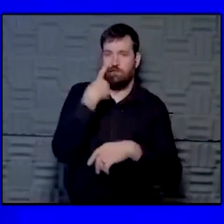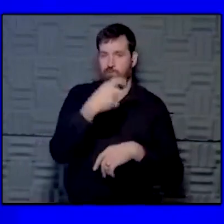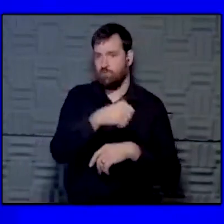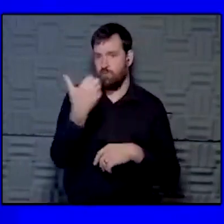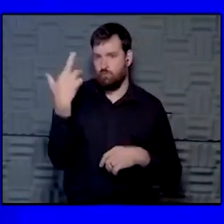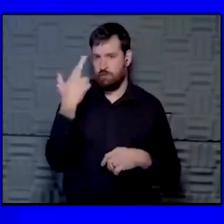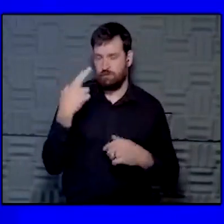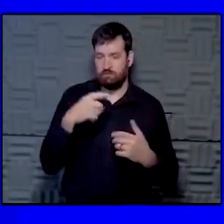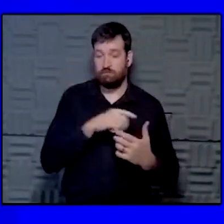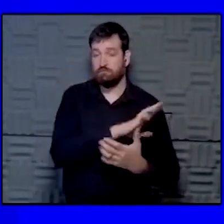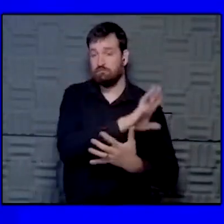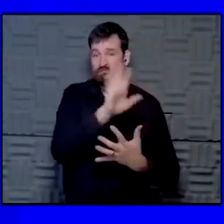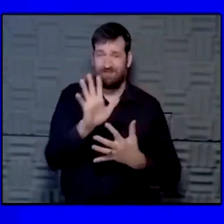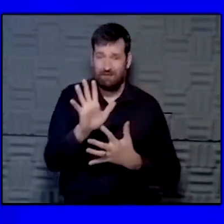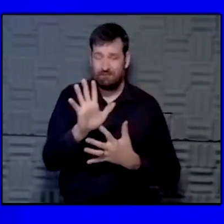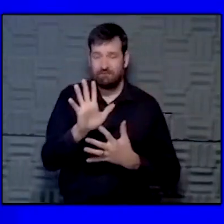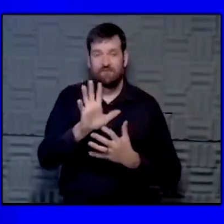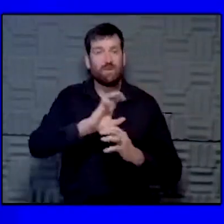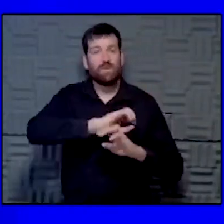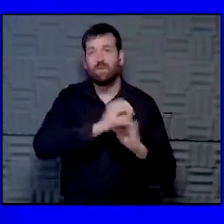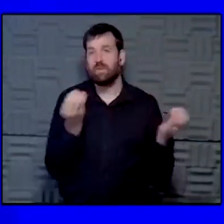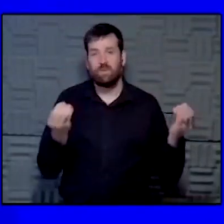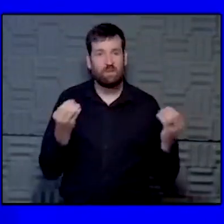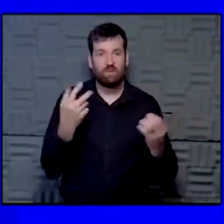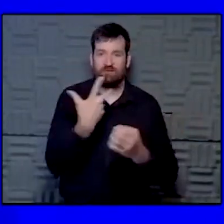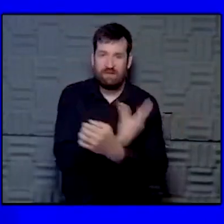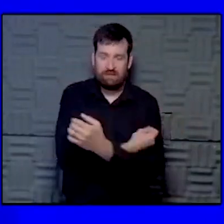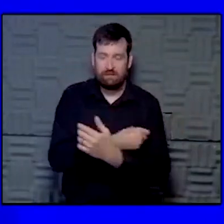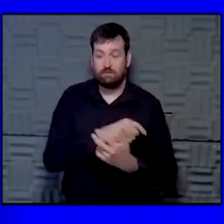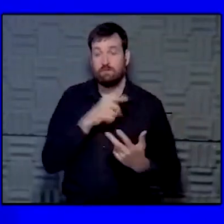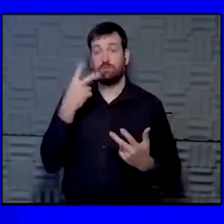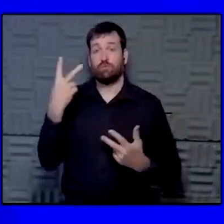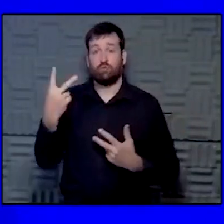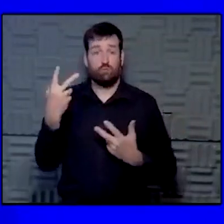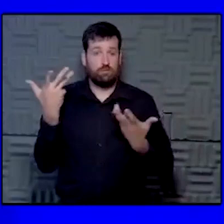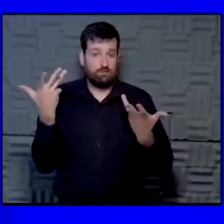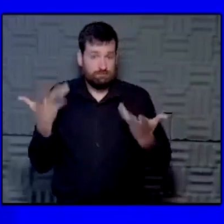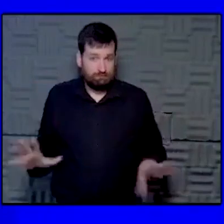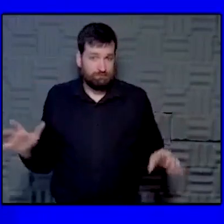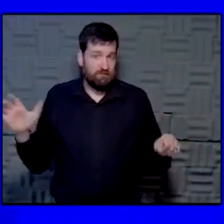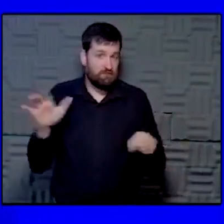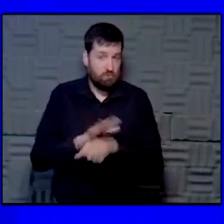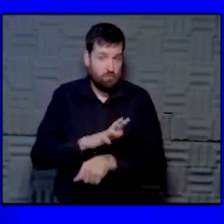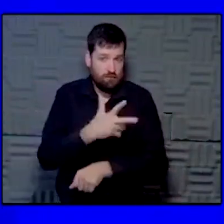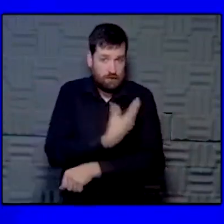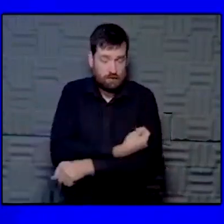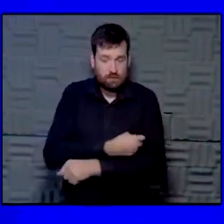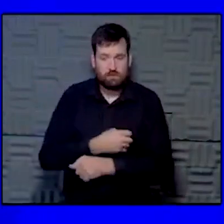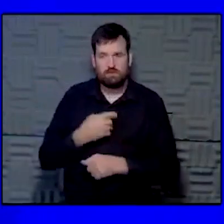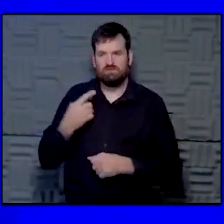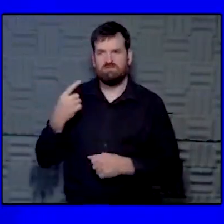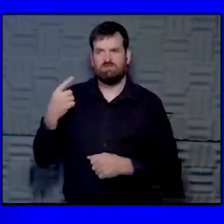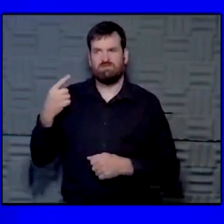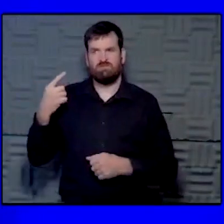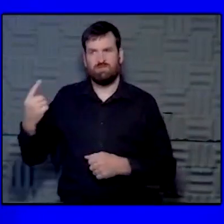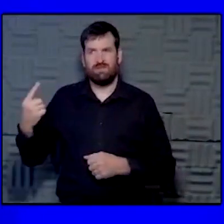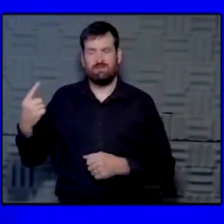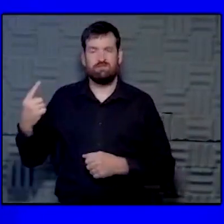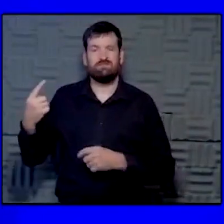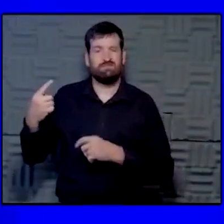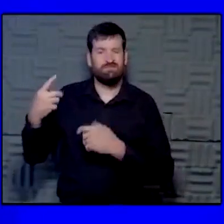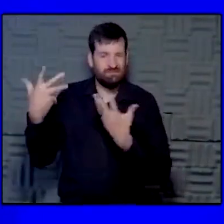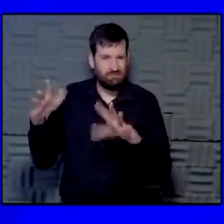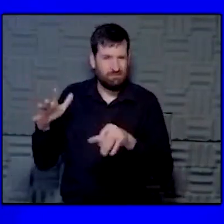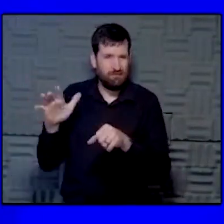those, 5 had no documented vaccination, 2 were fully vaccinated, and 1 was fully vaccinated, but that is an